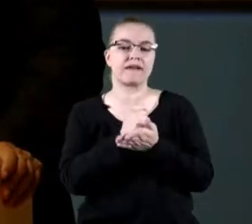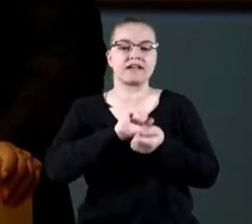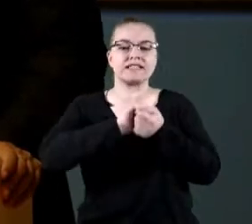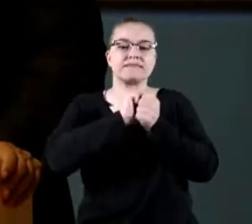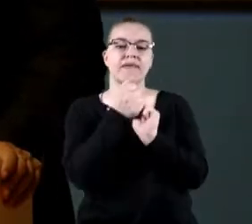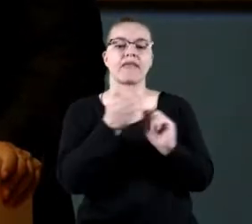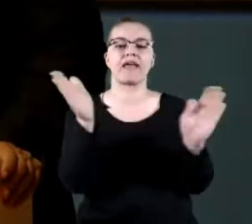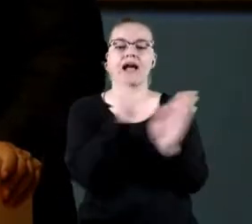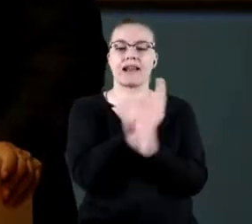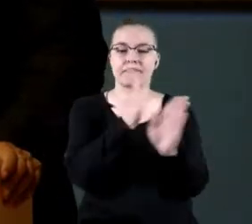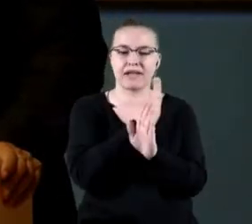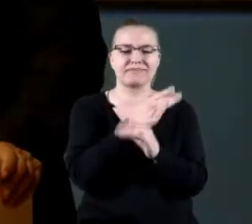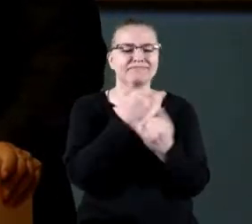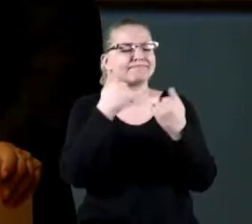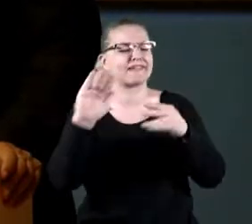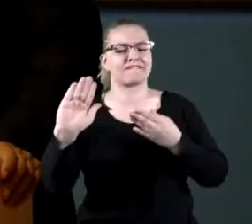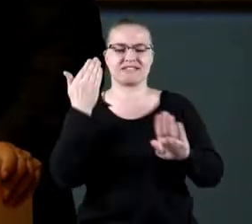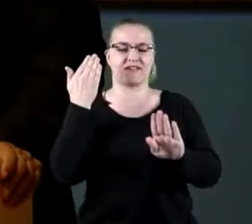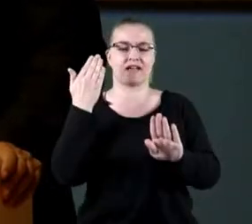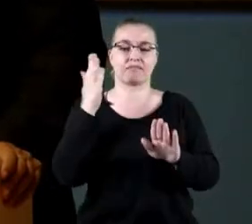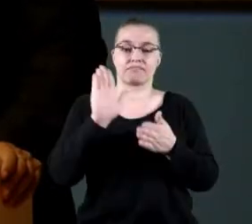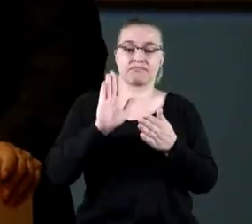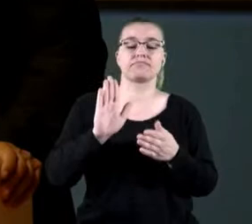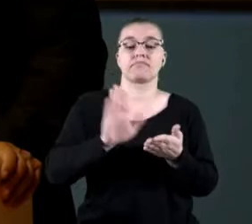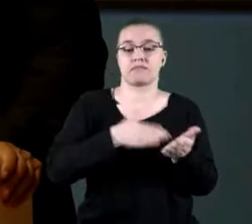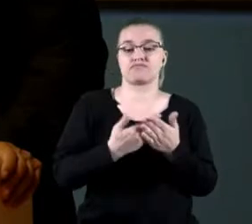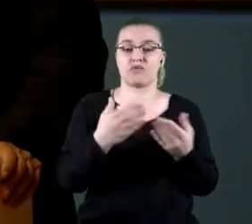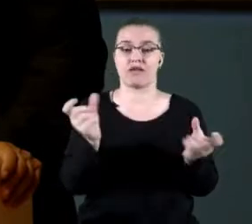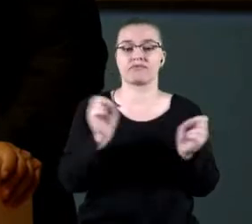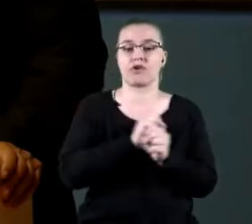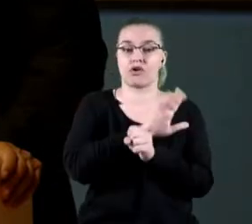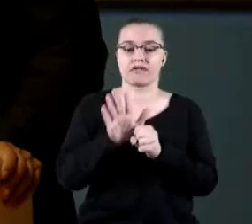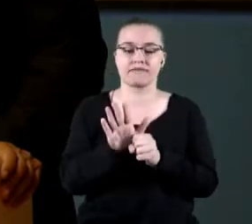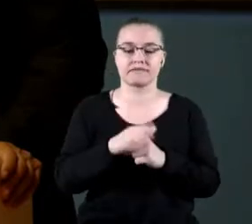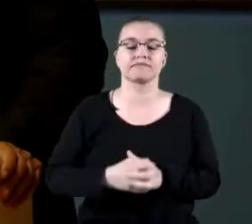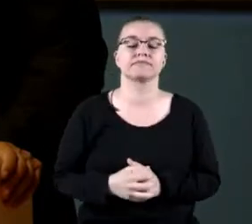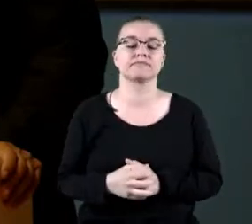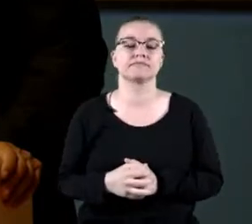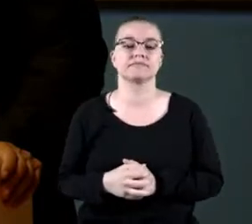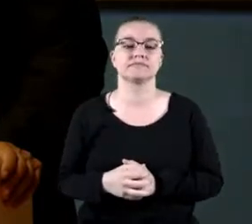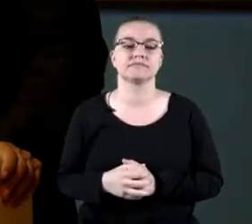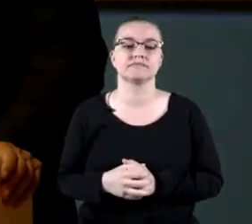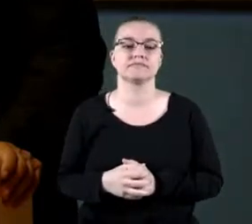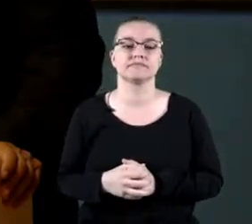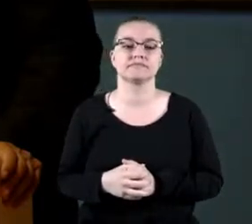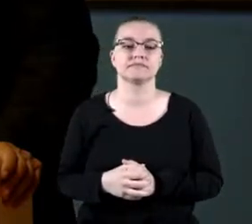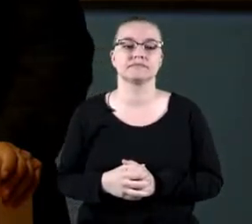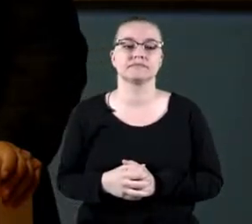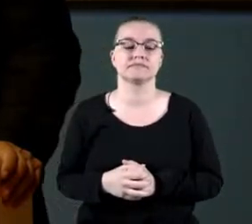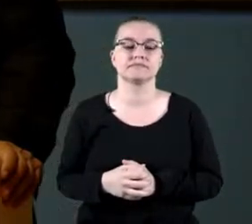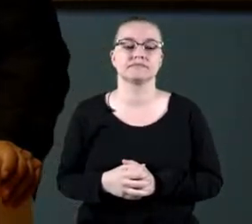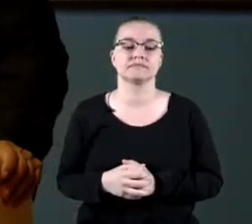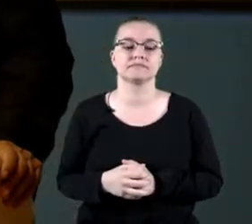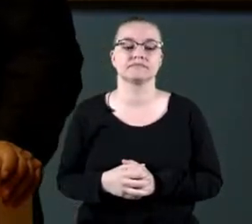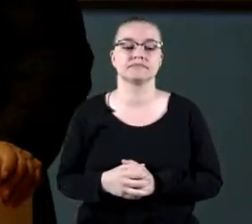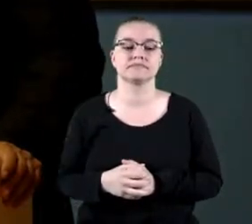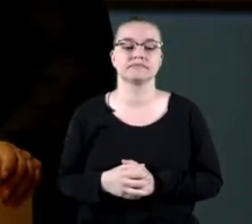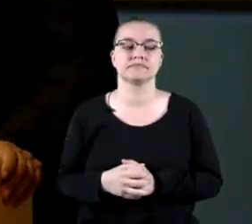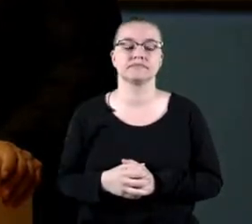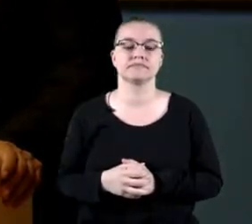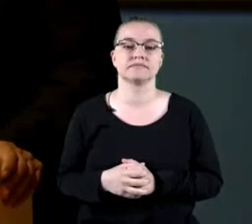like COVID, as we saw. So in order to, let's say, respond